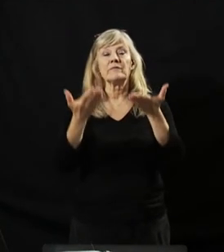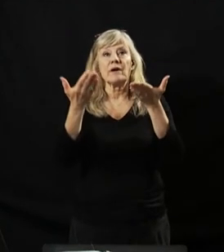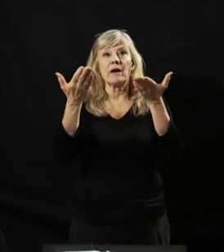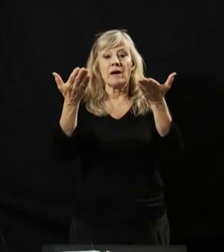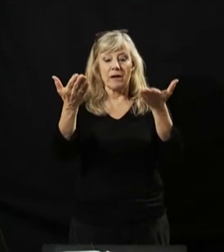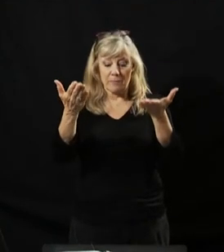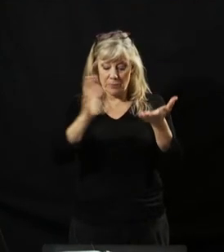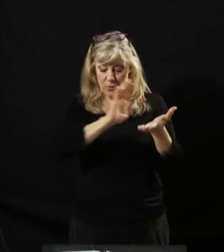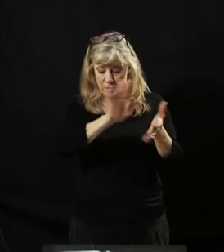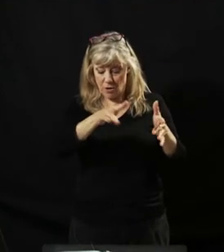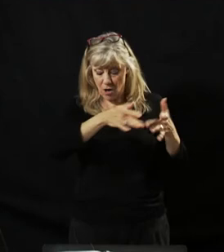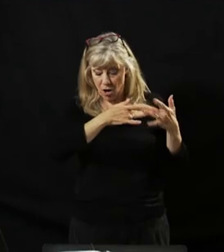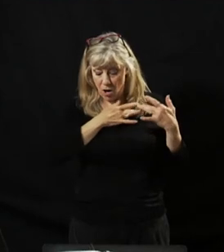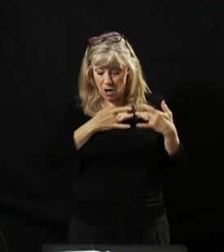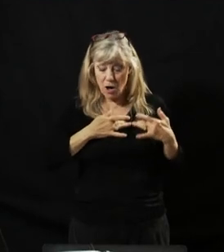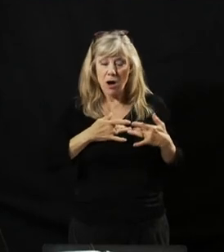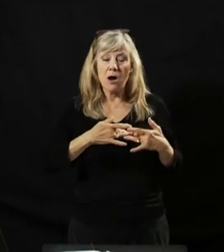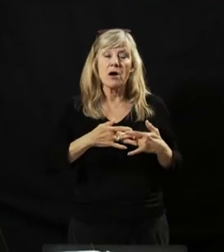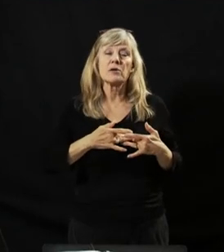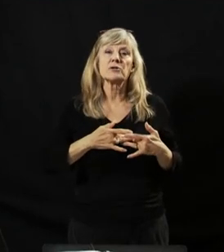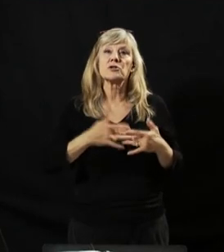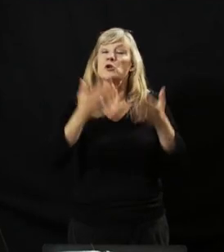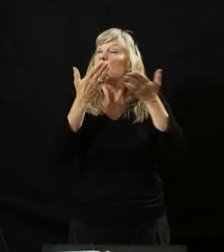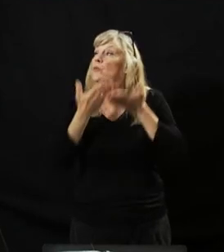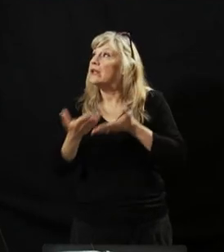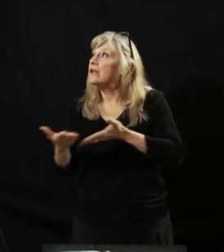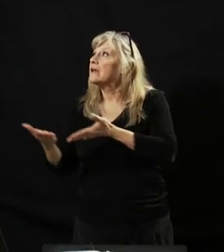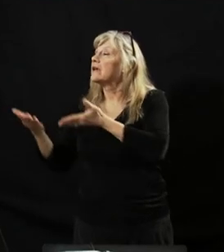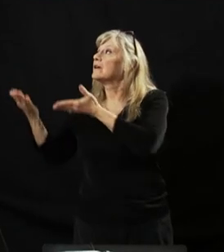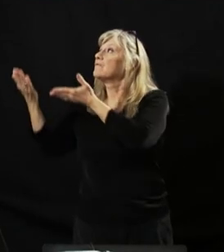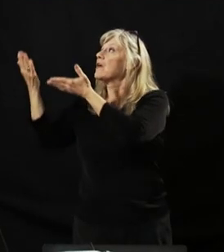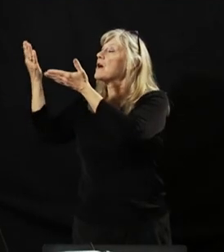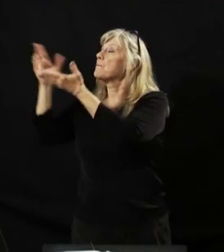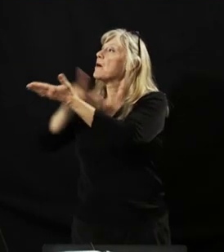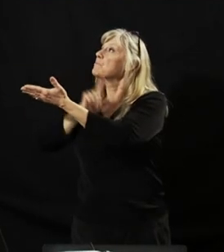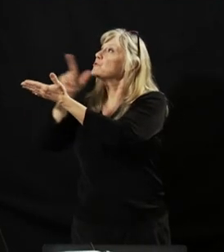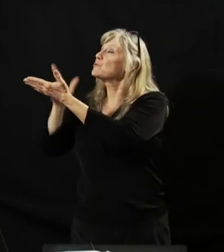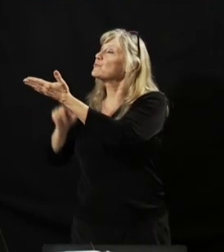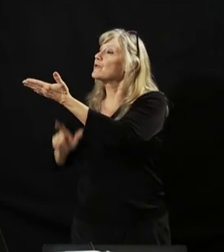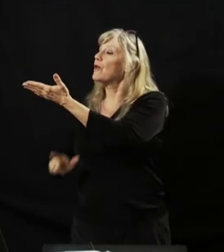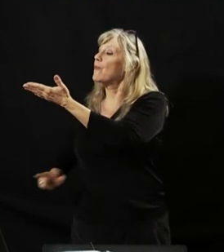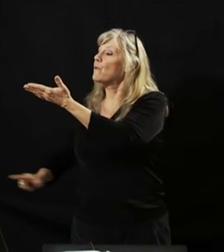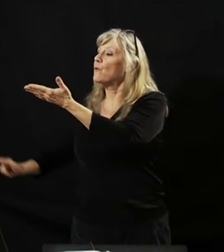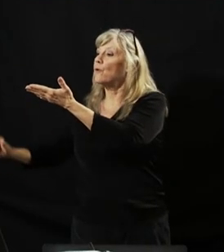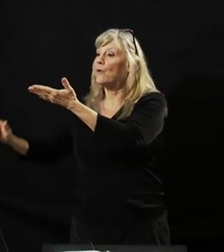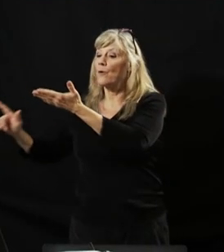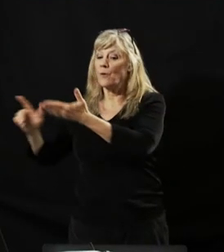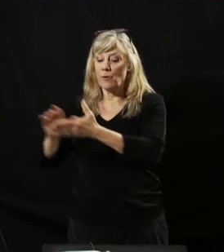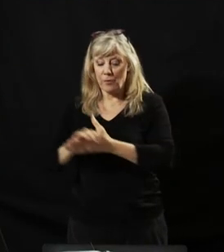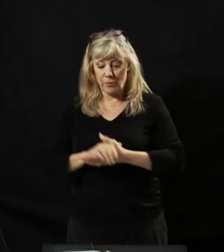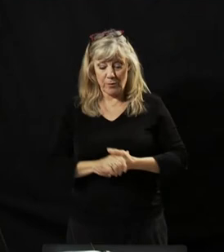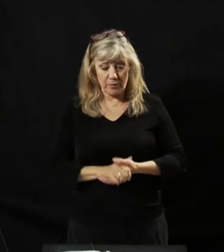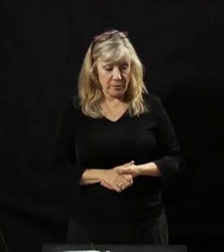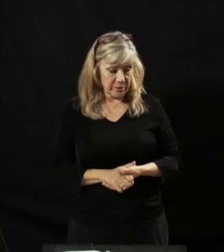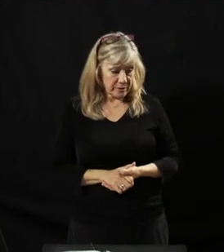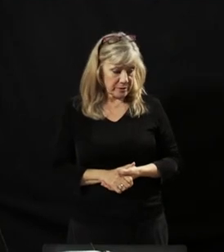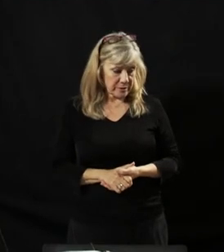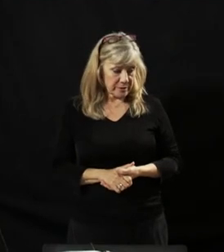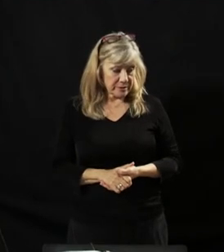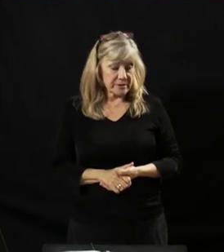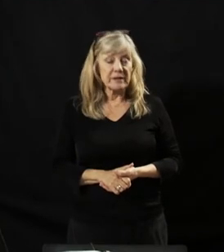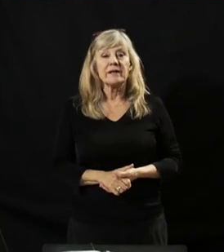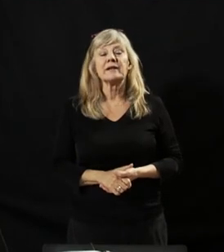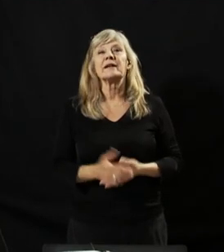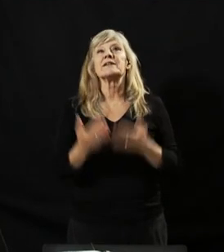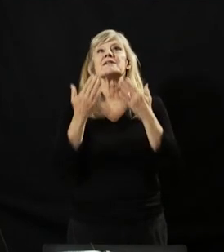Lift up your hearts. We lift them up to the Lord. Let